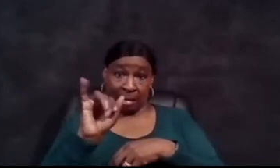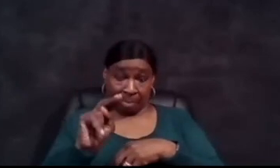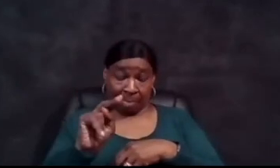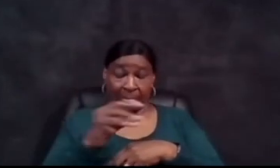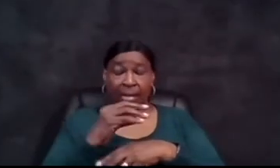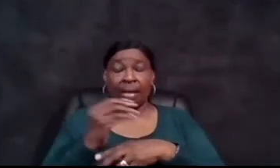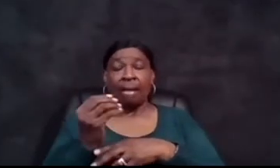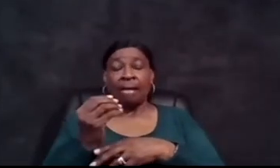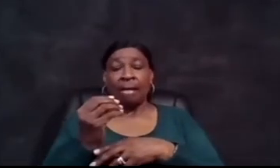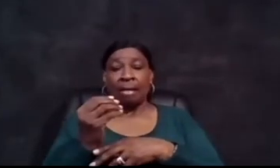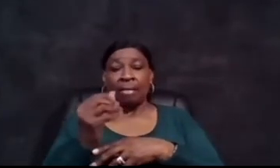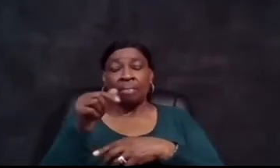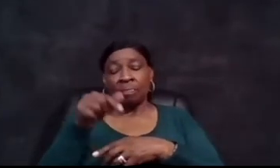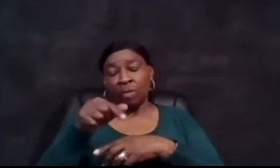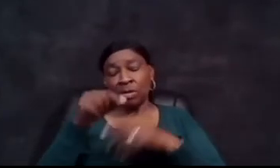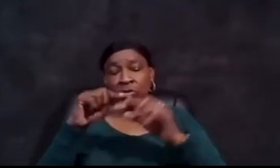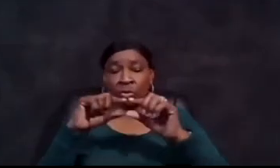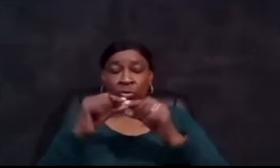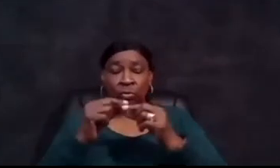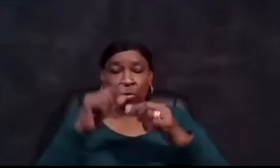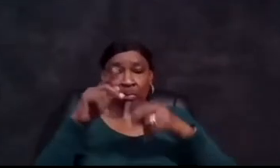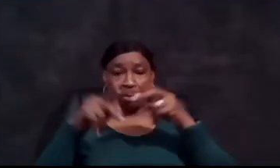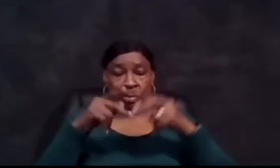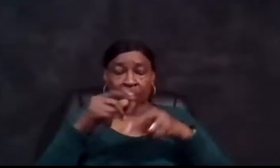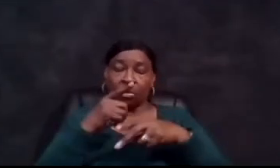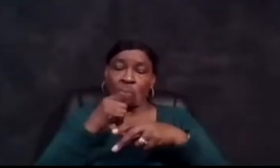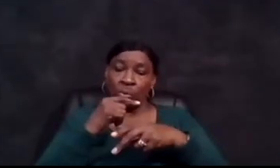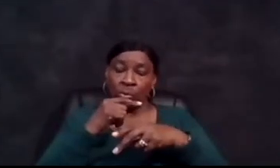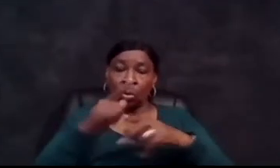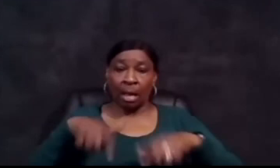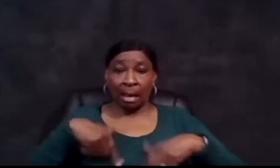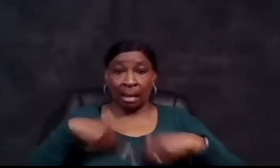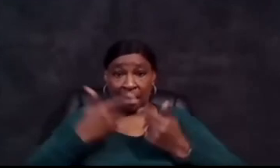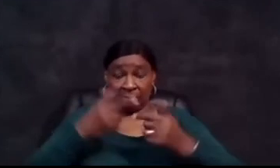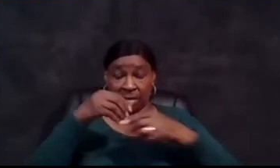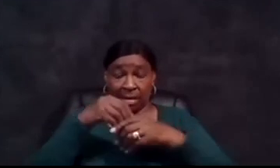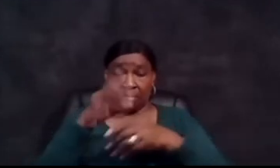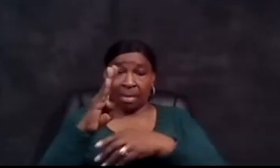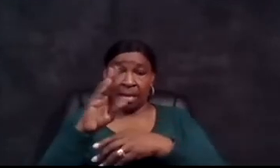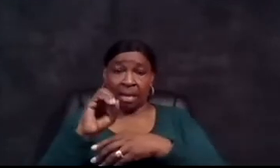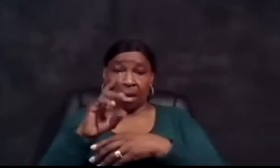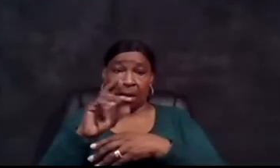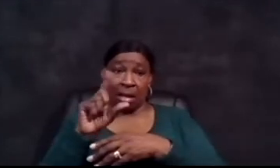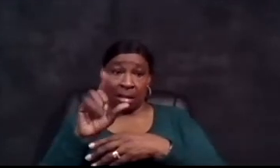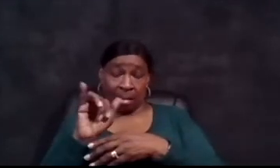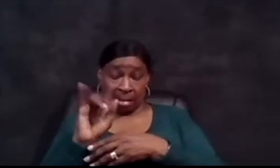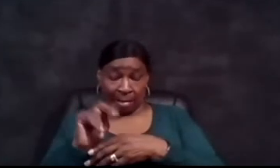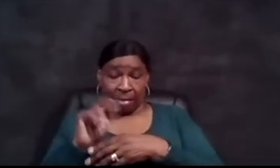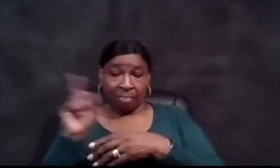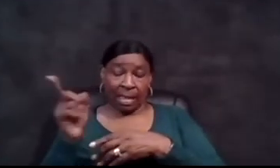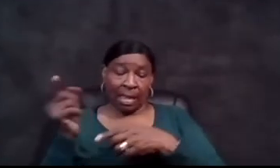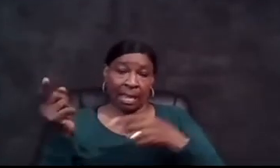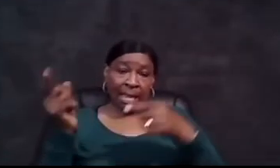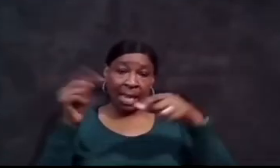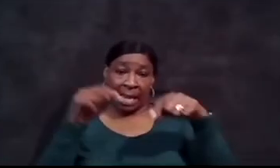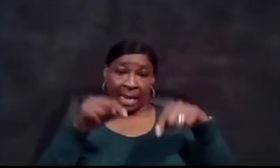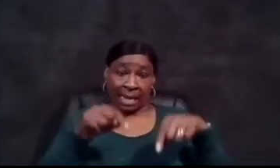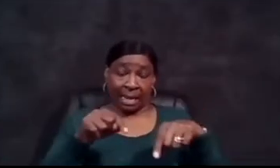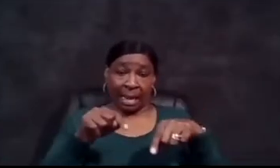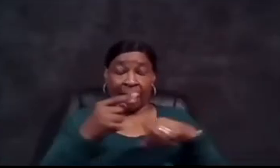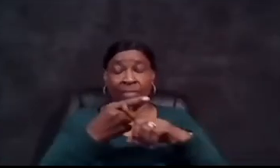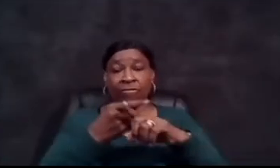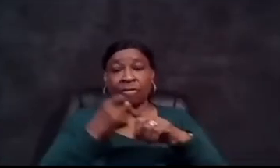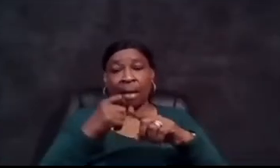And this is a group of people who are living in Berlin who came from